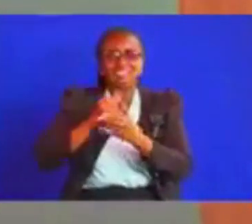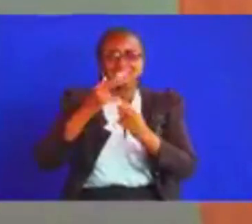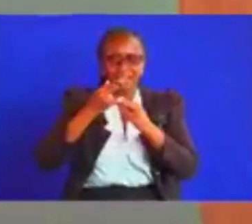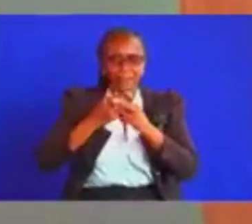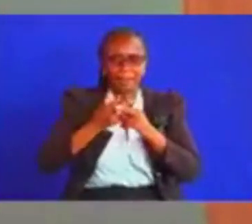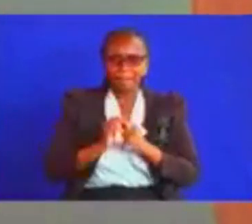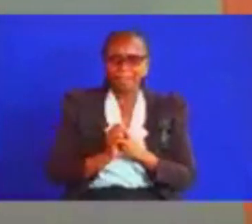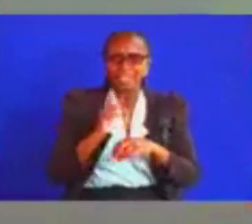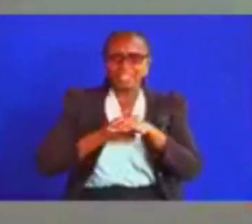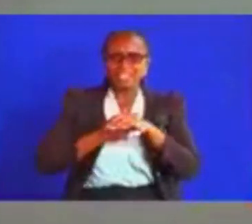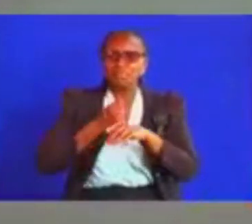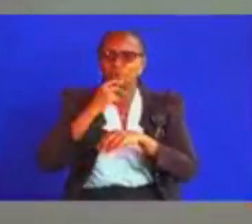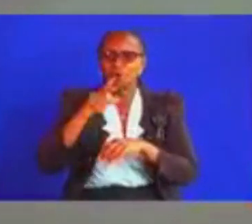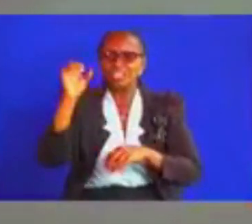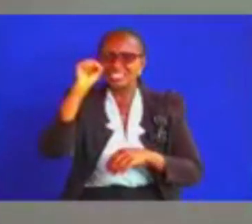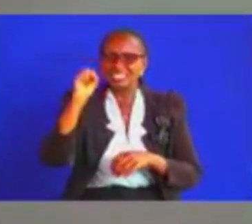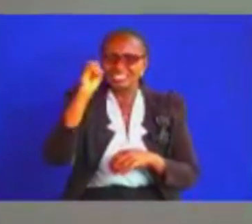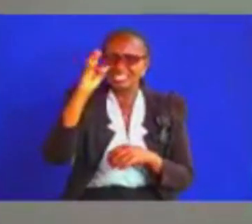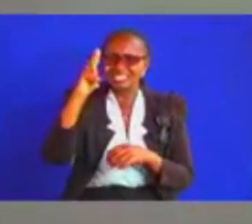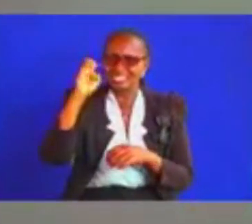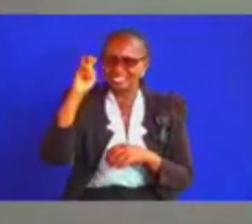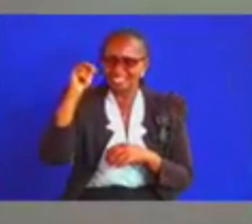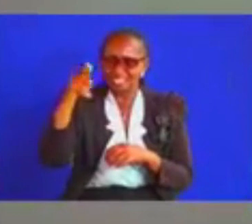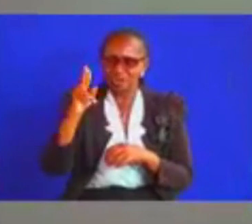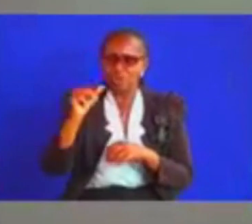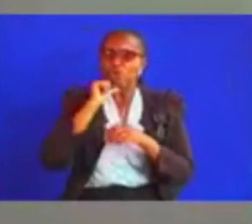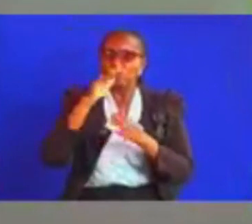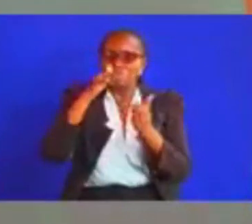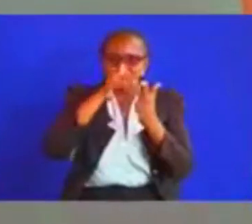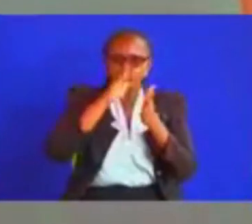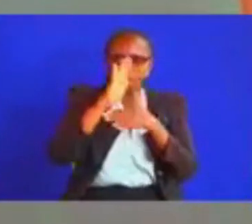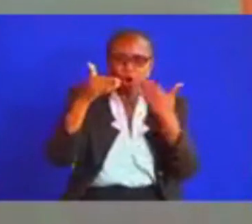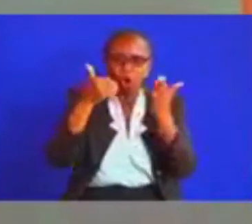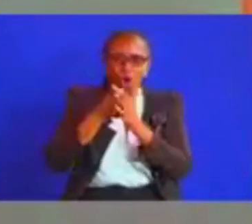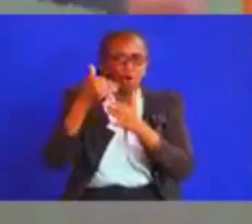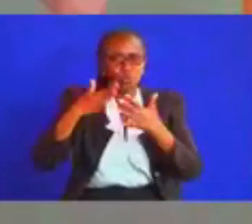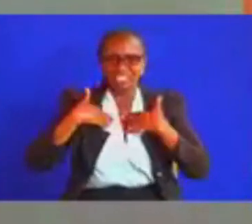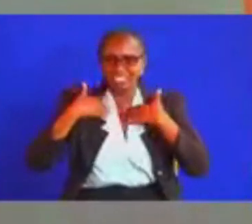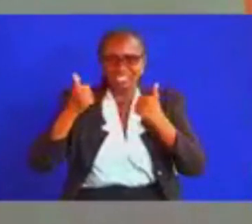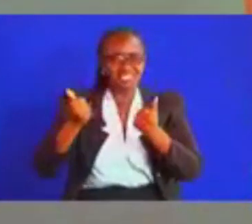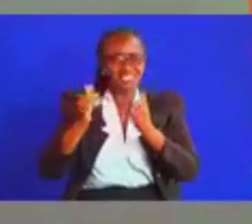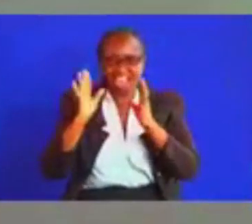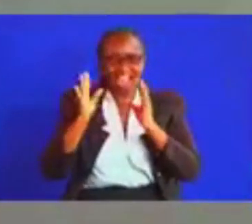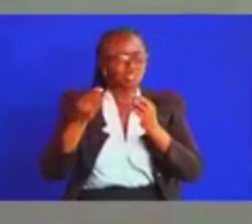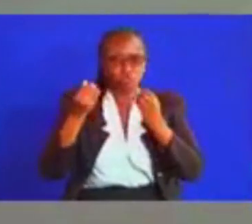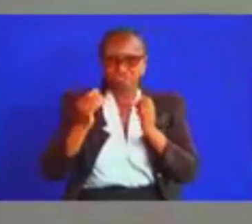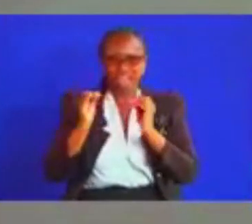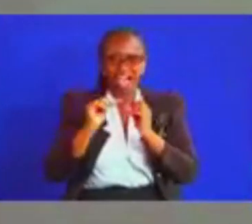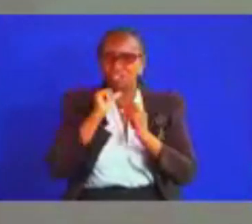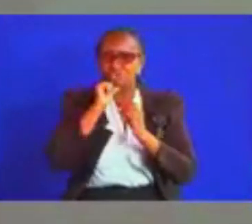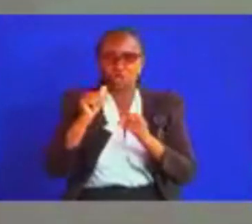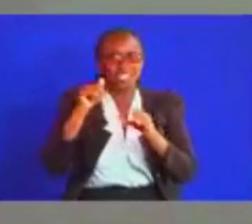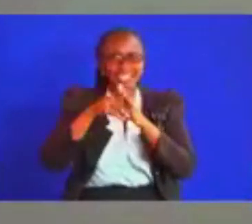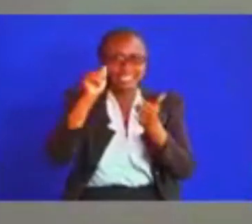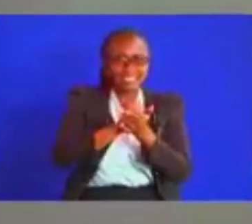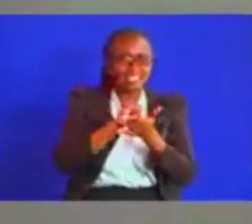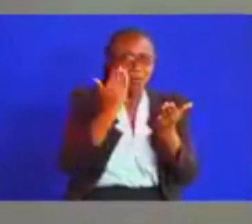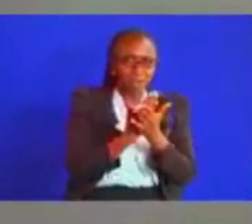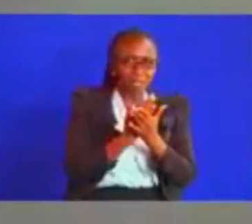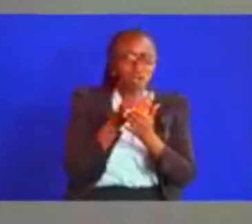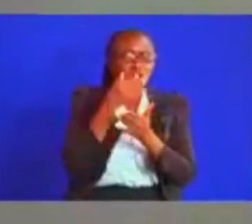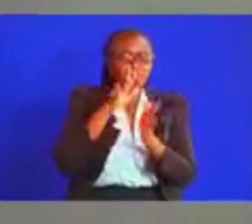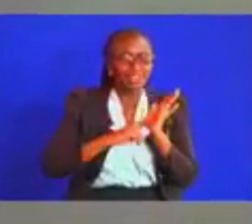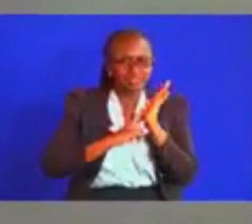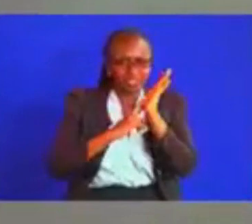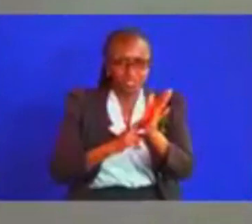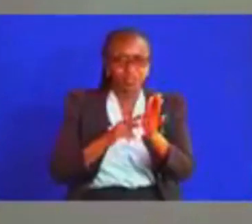you call him Sikenu, he does not supply all your needs. That is not within the scope of his revelation as